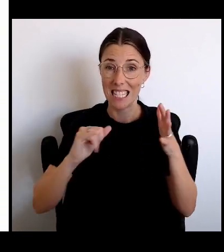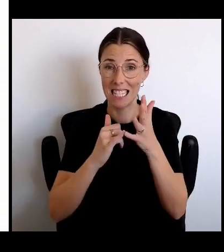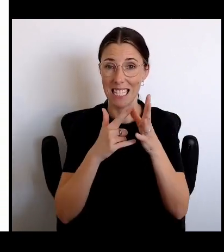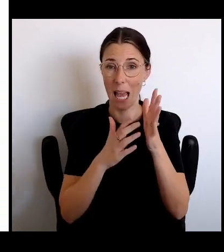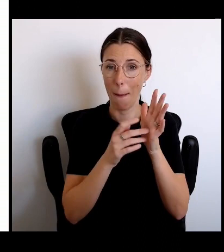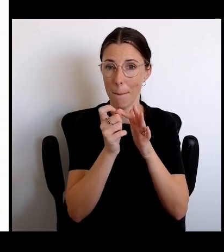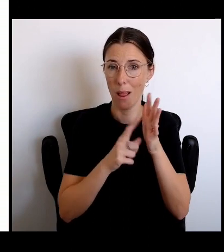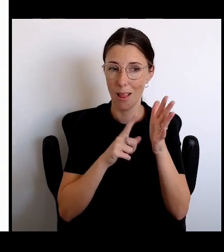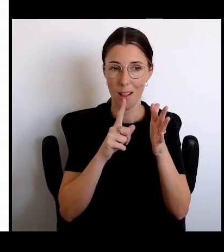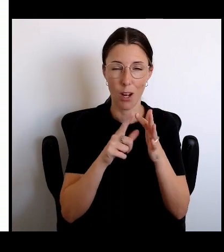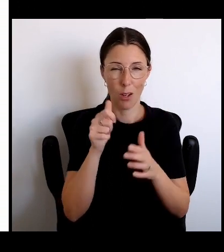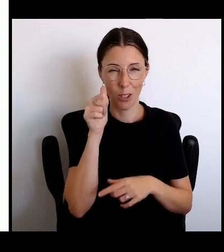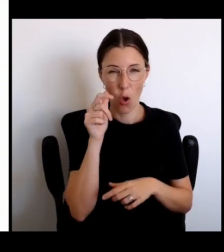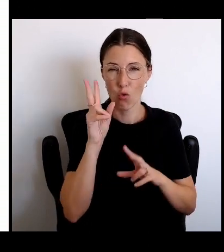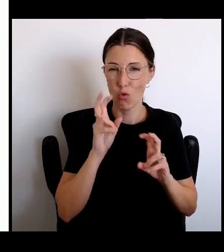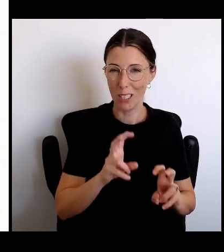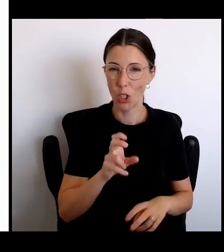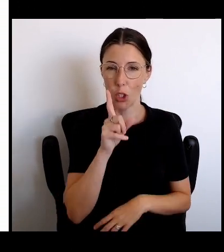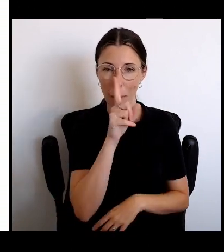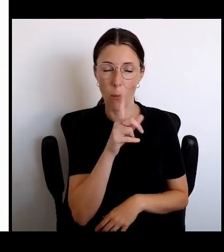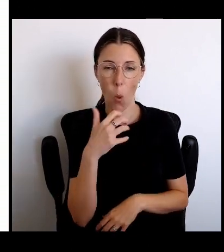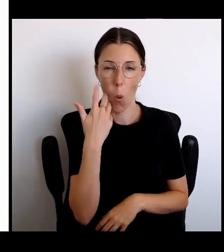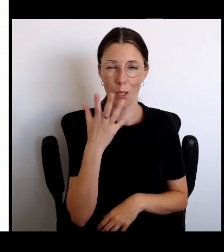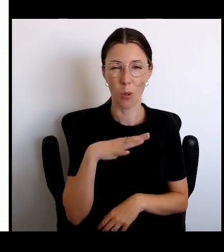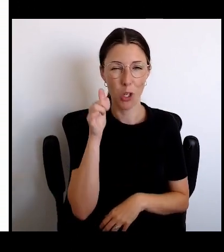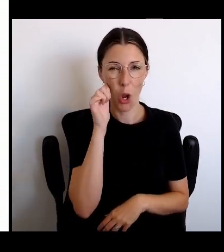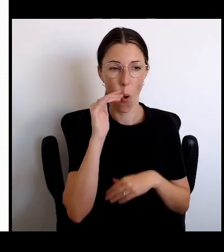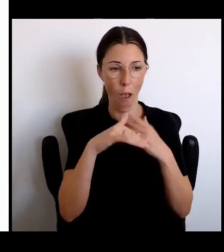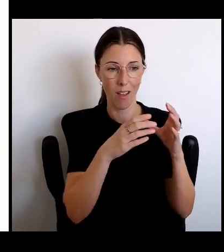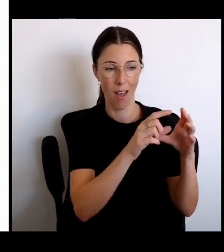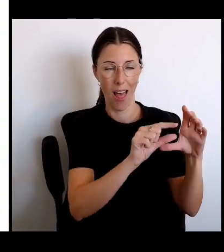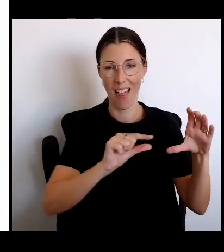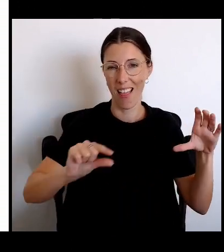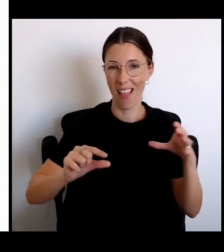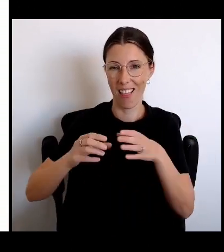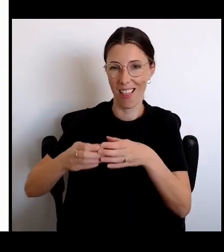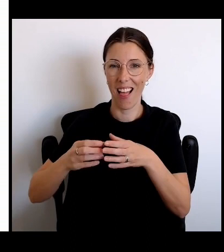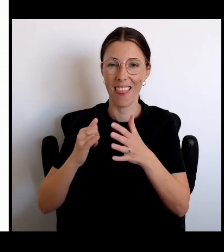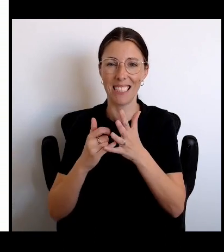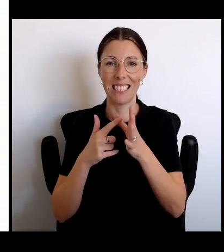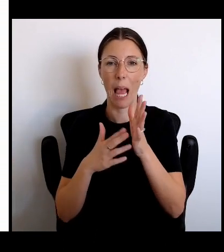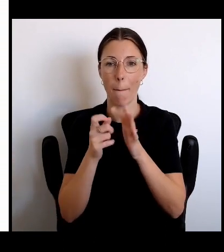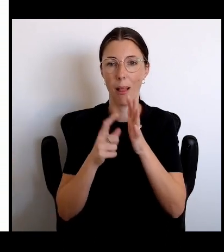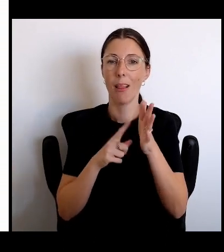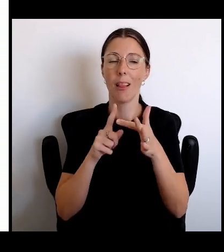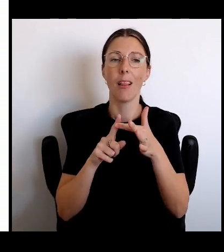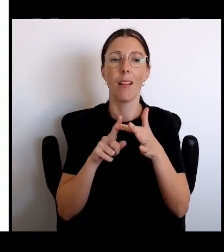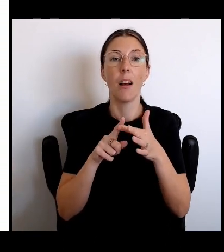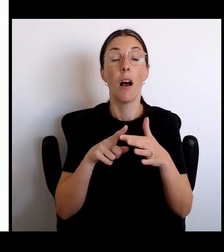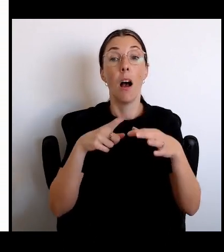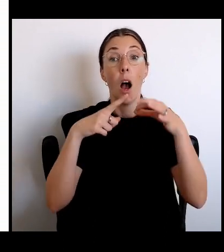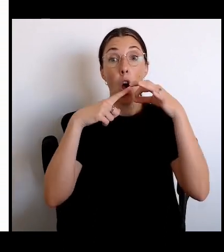know a little bit of a description of the sample. So I'll just begin by saying it was a survey of